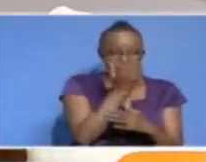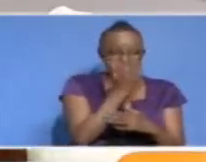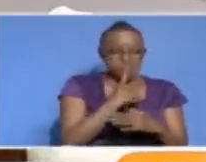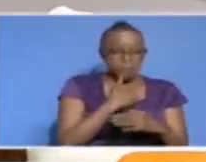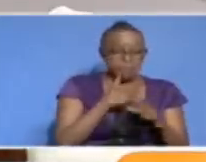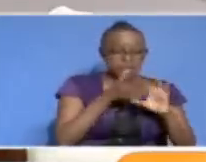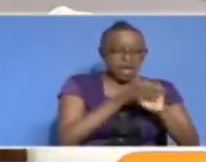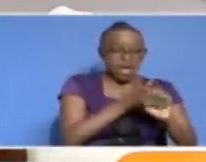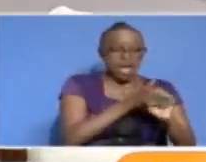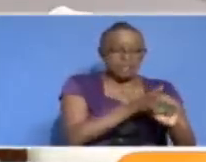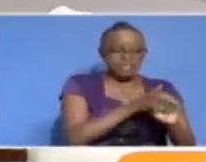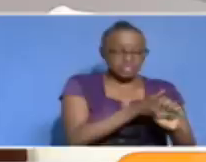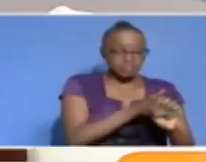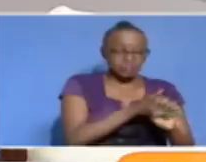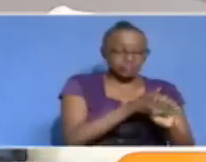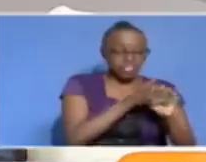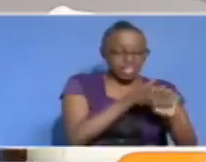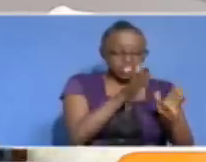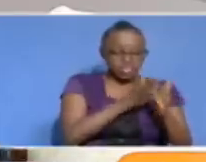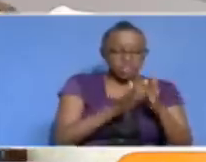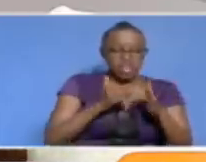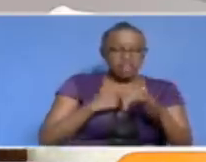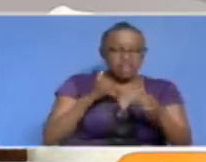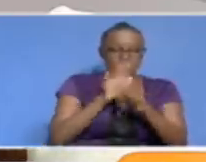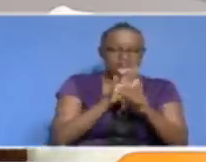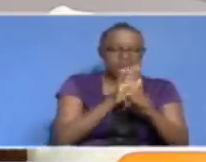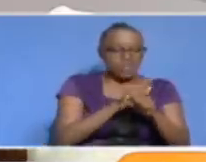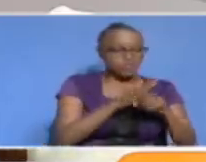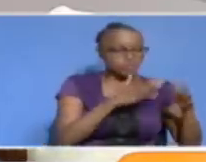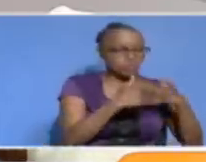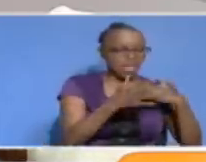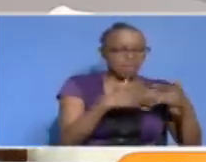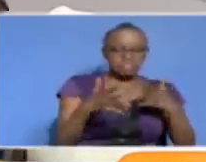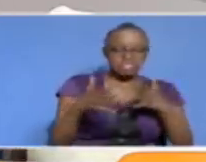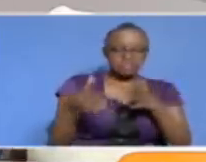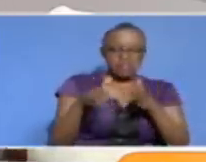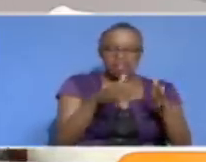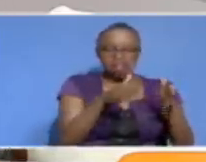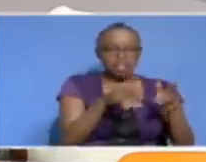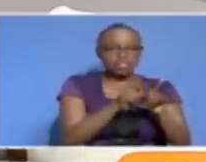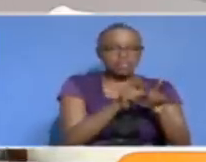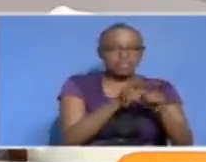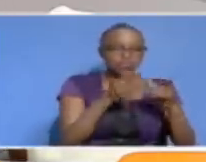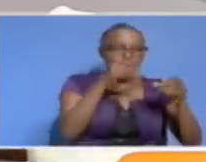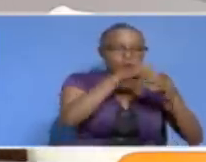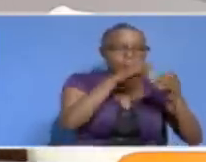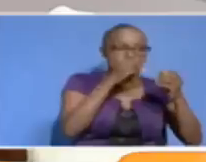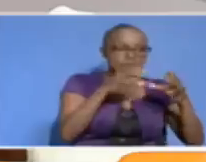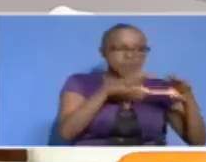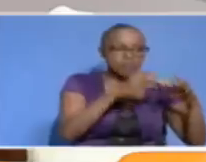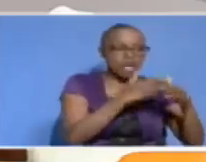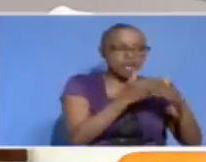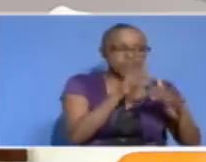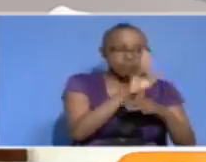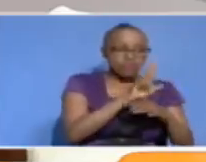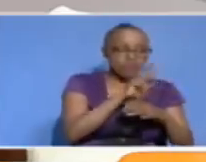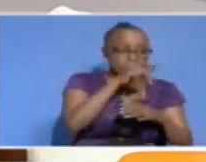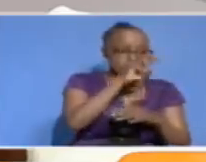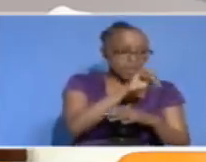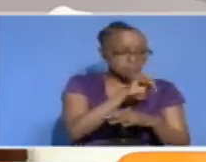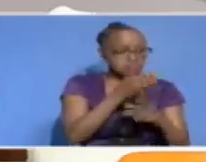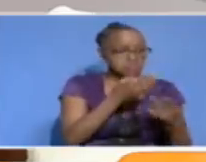the handshake lineup. We'll have so many slots to accommodate so many communities. We can even have Uhuru as a prime